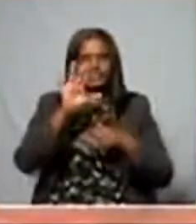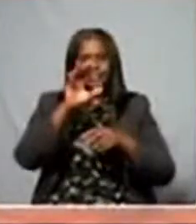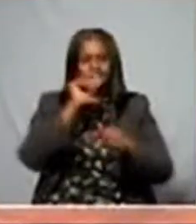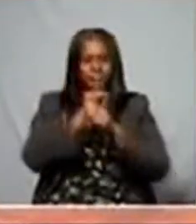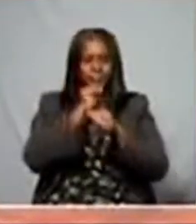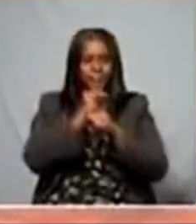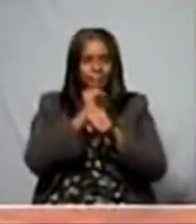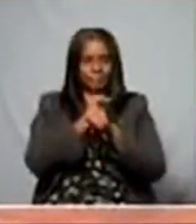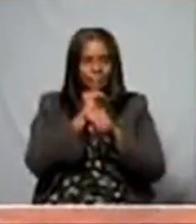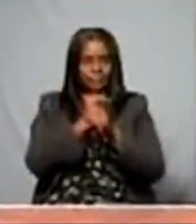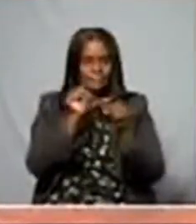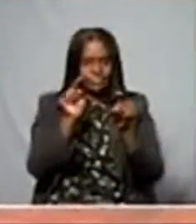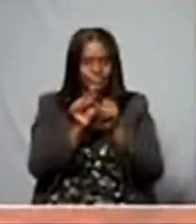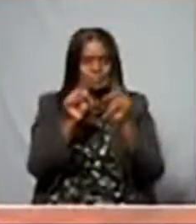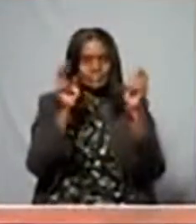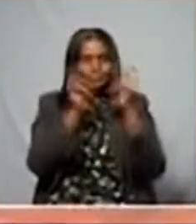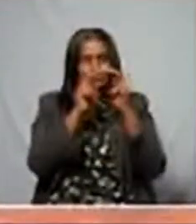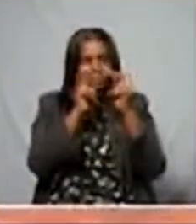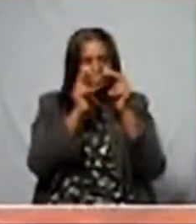is project